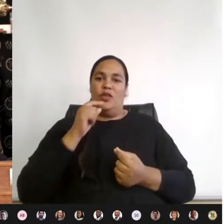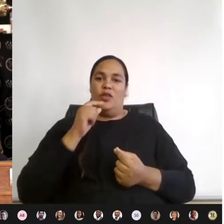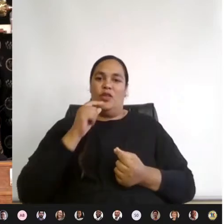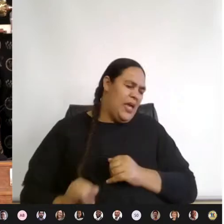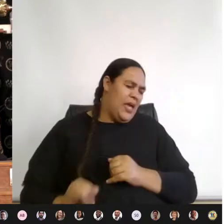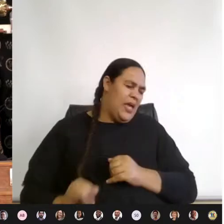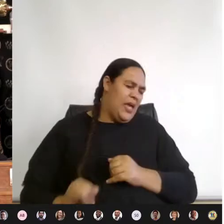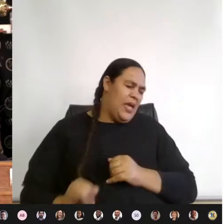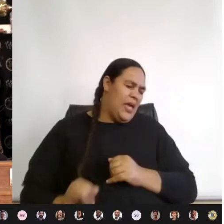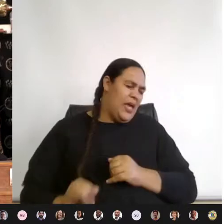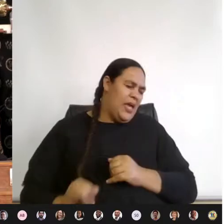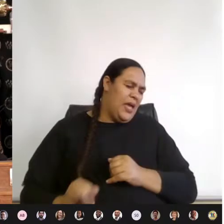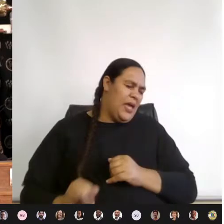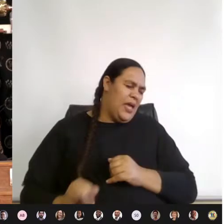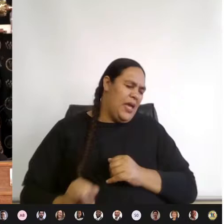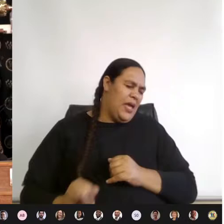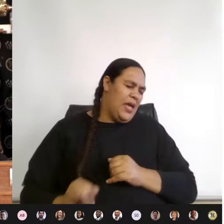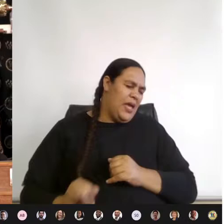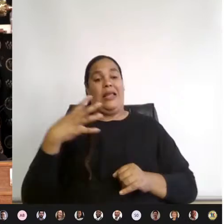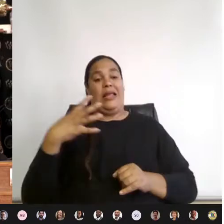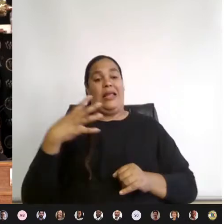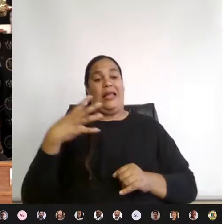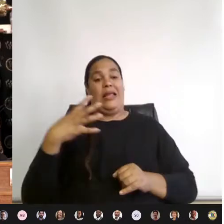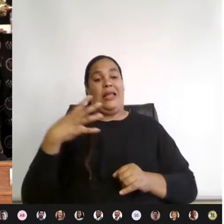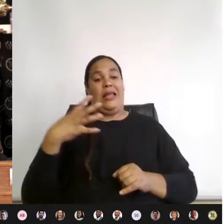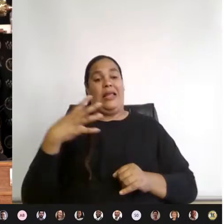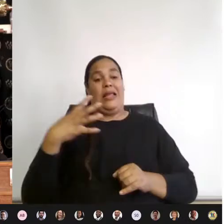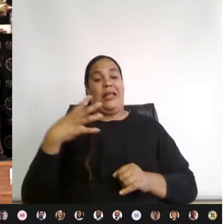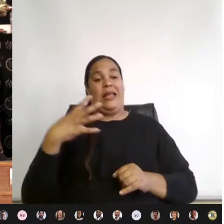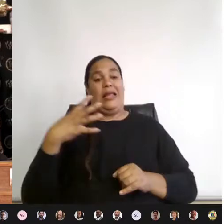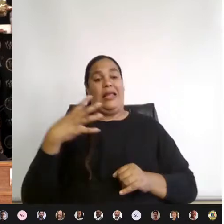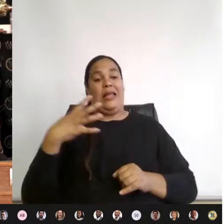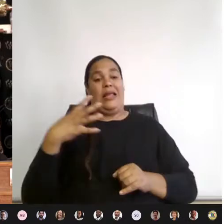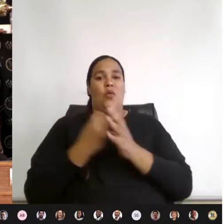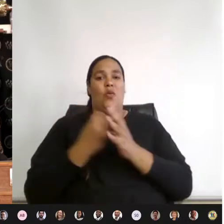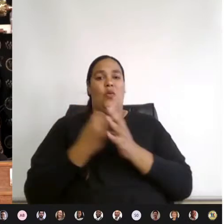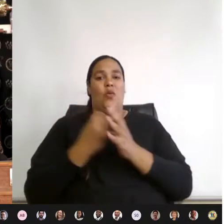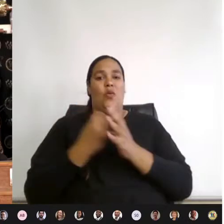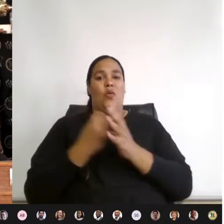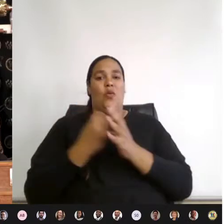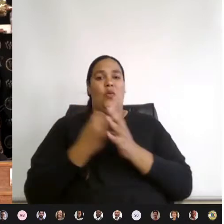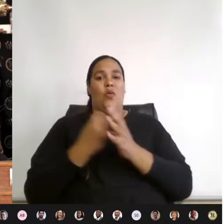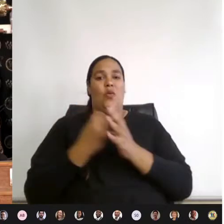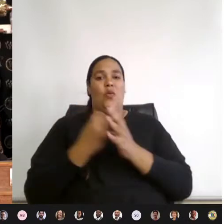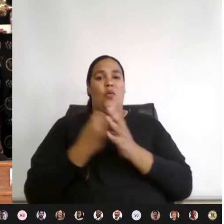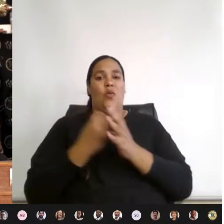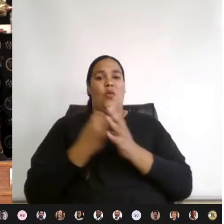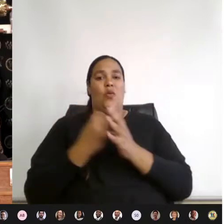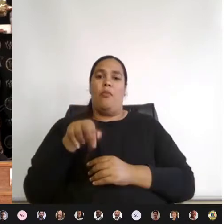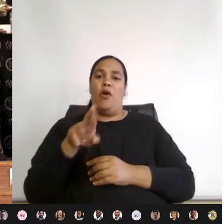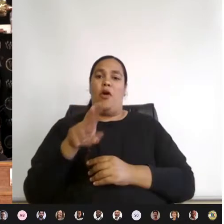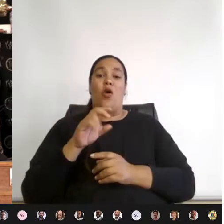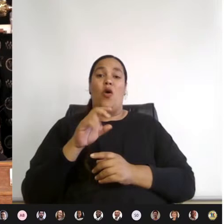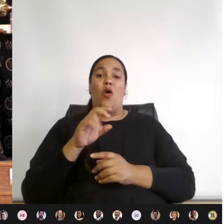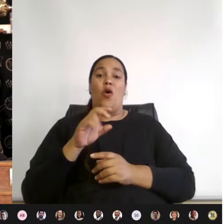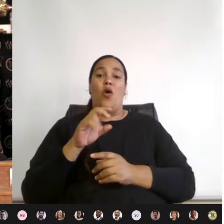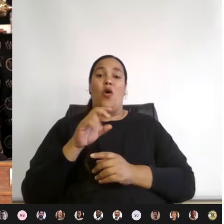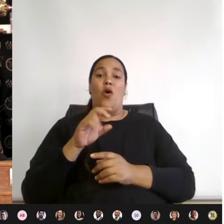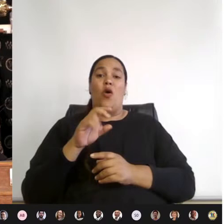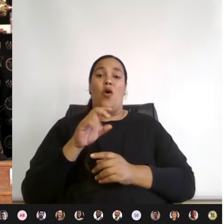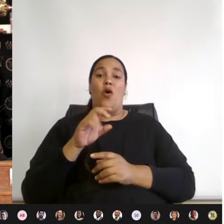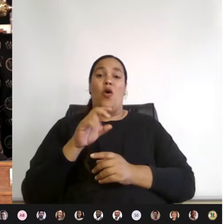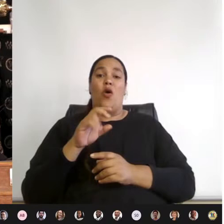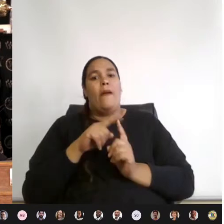when that minister sat in that Casper. And we still don't know, because we haven't